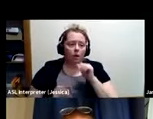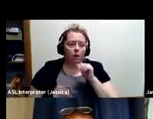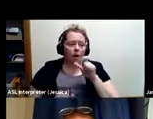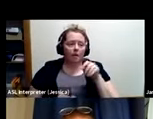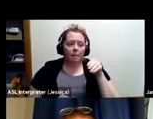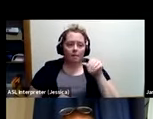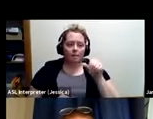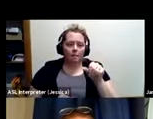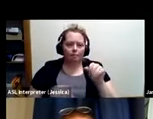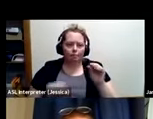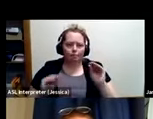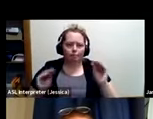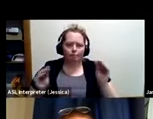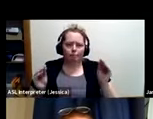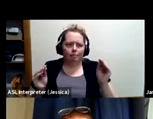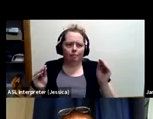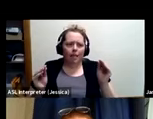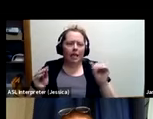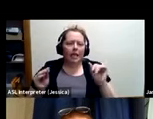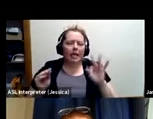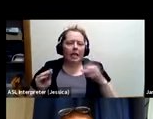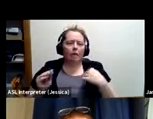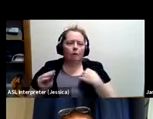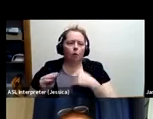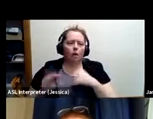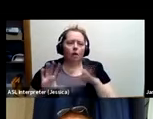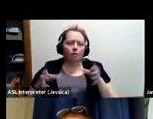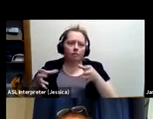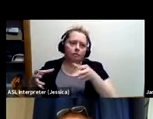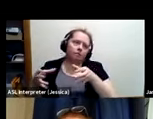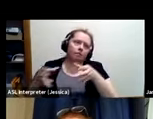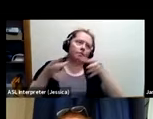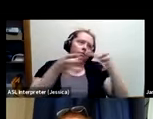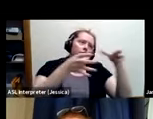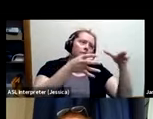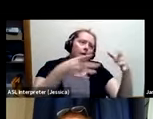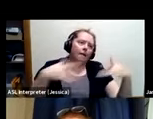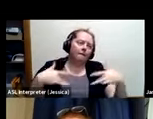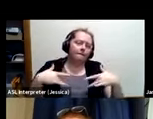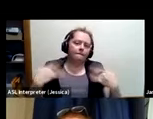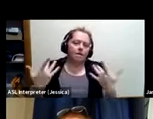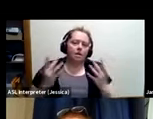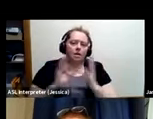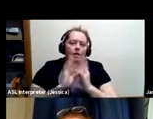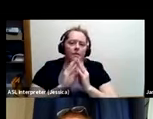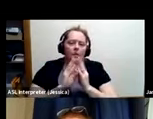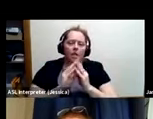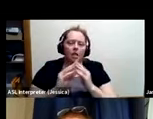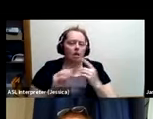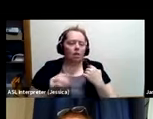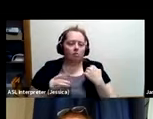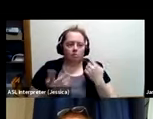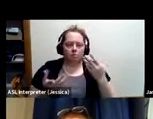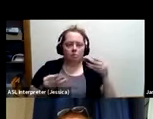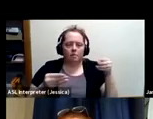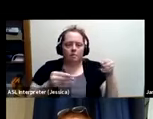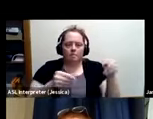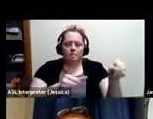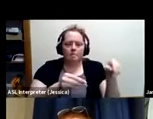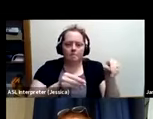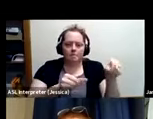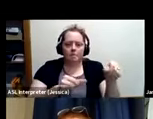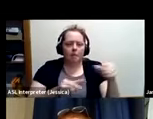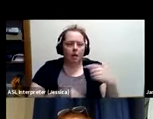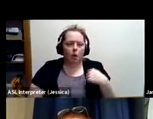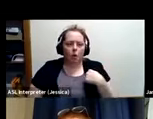care of, whether we're going to anime conventions or Renaissance fairs, whatever. It's just kind of like a Black non-binary takeover, but it's a space for us where we don't have to dilute our